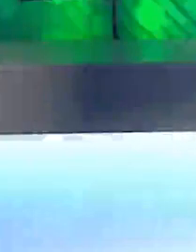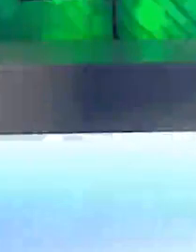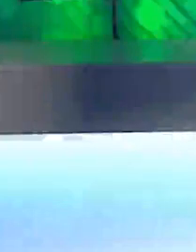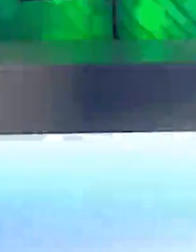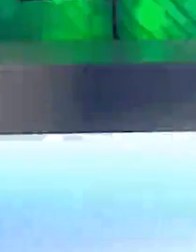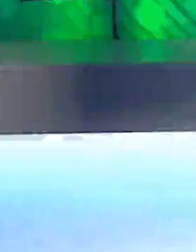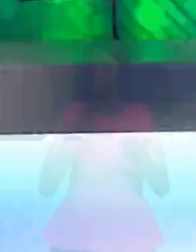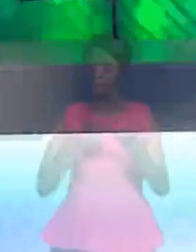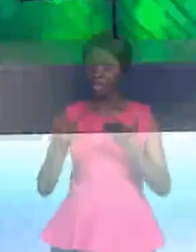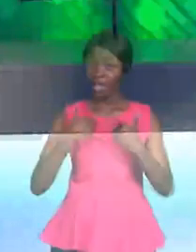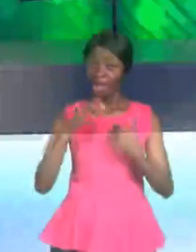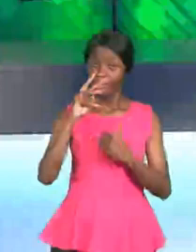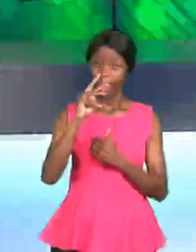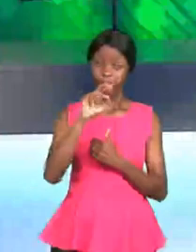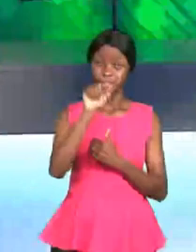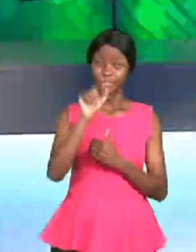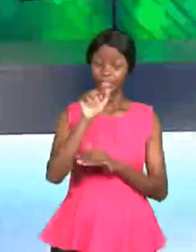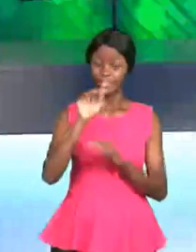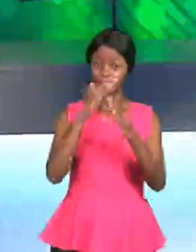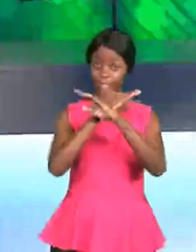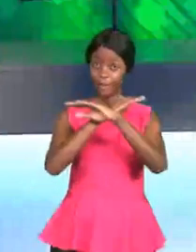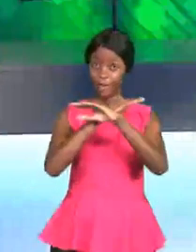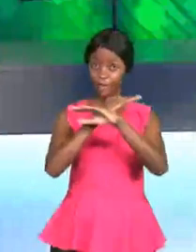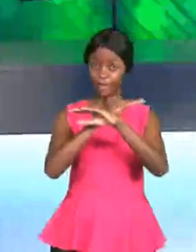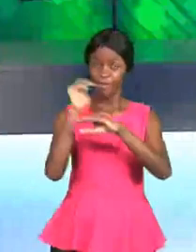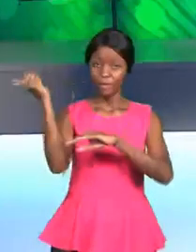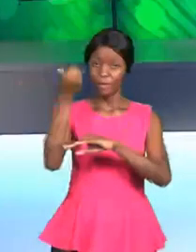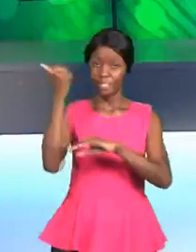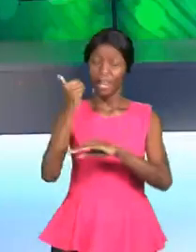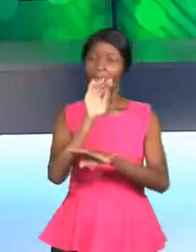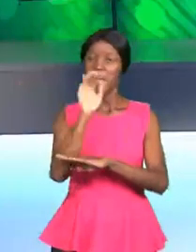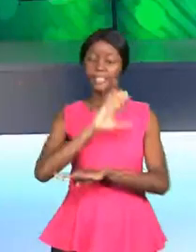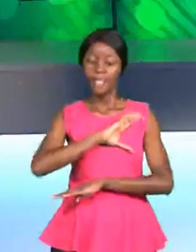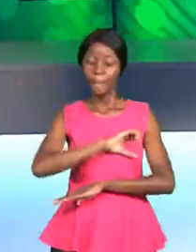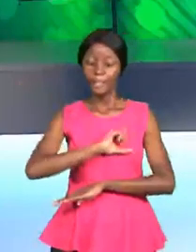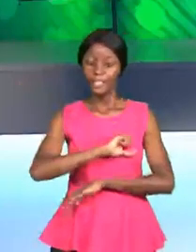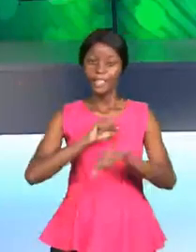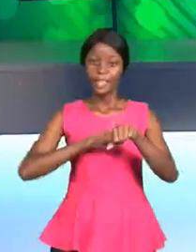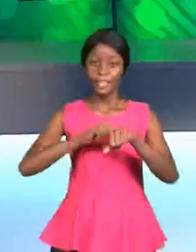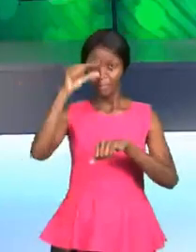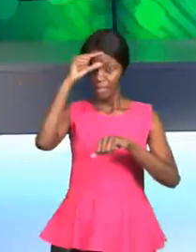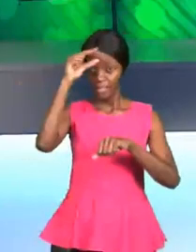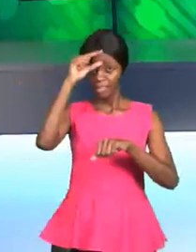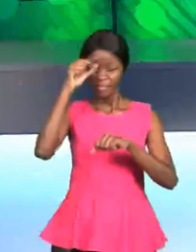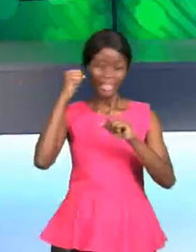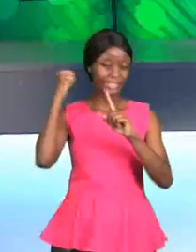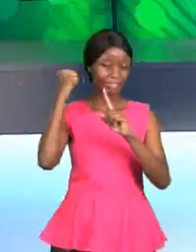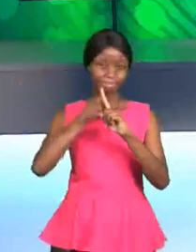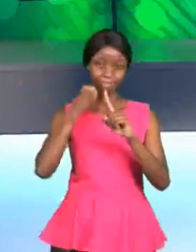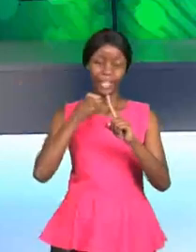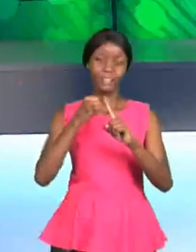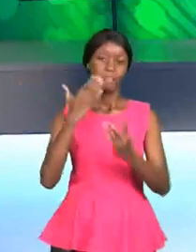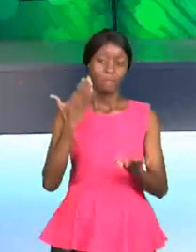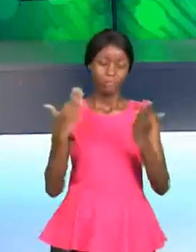This week has seen Zimbabwe's President Emmerson Mnangagwa plead for patience as his government struggles to revive the ailing